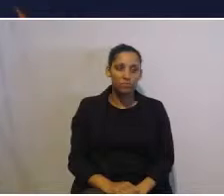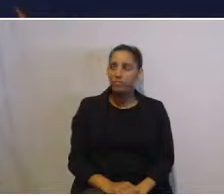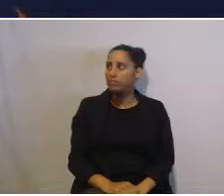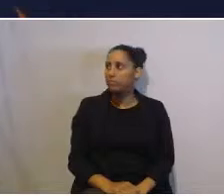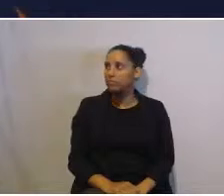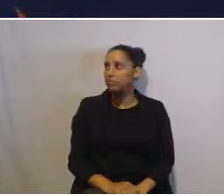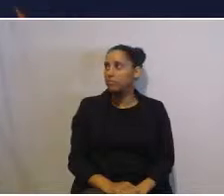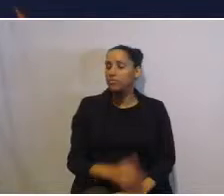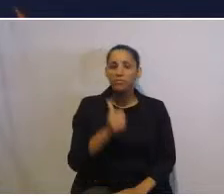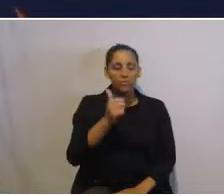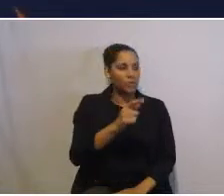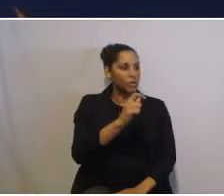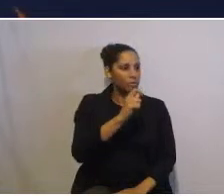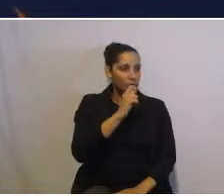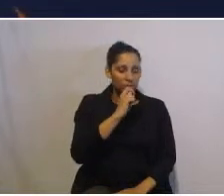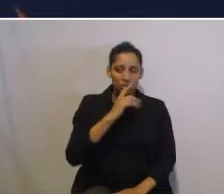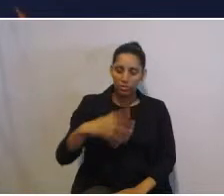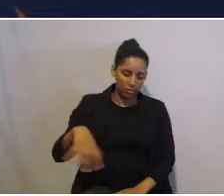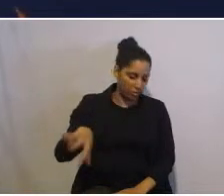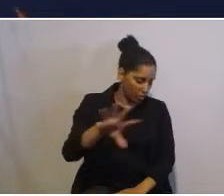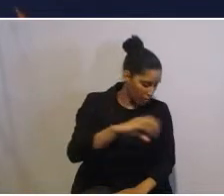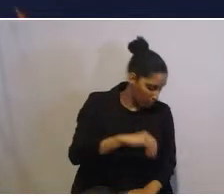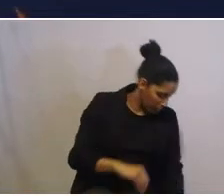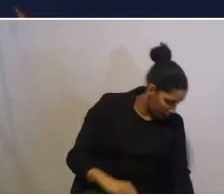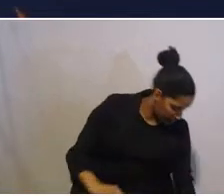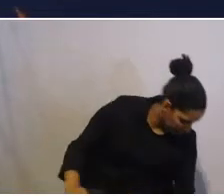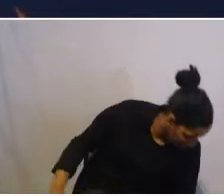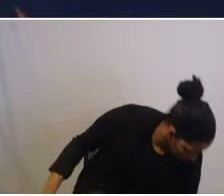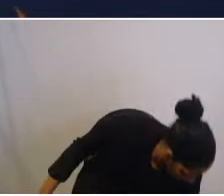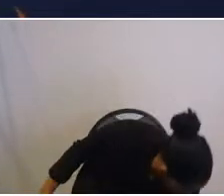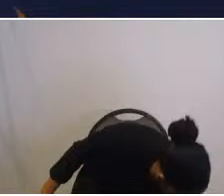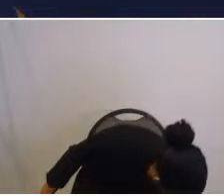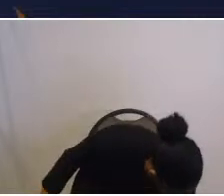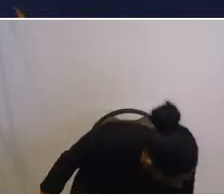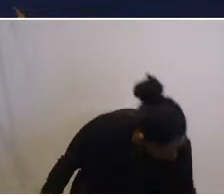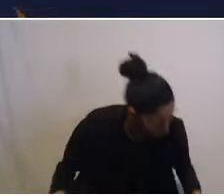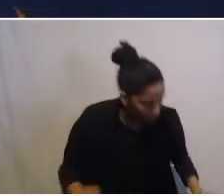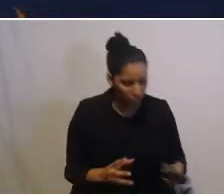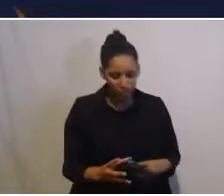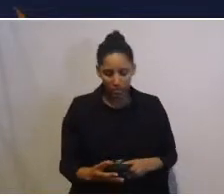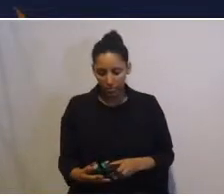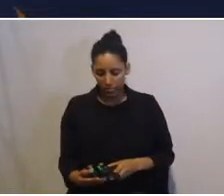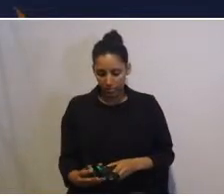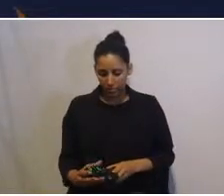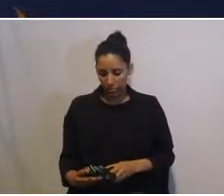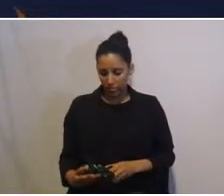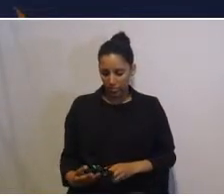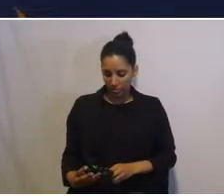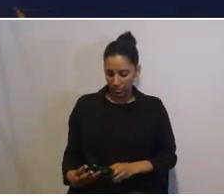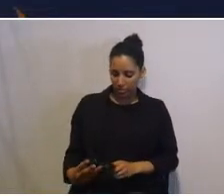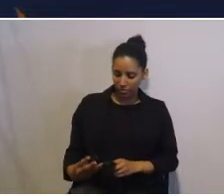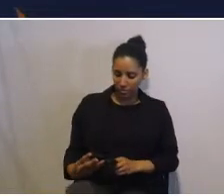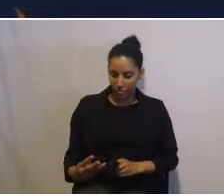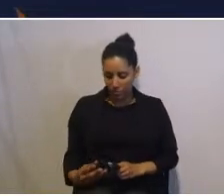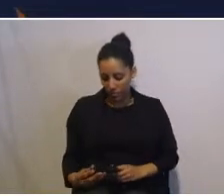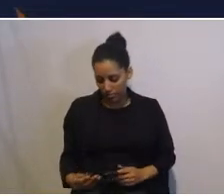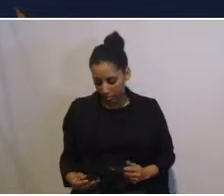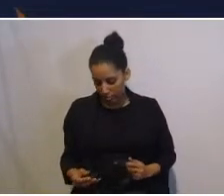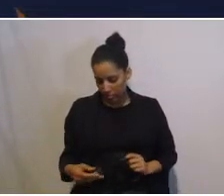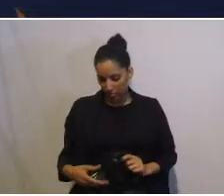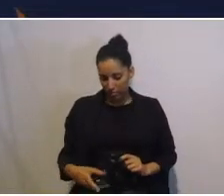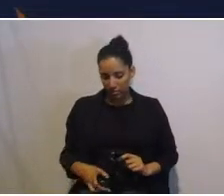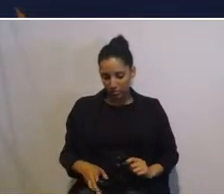Good morning, everybody. I don't know if it's now it's not yet afternoon. I'm first just gonna